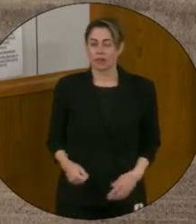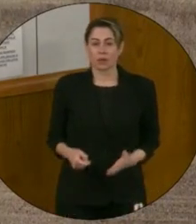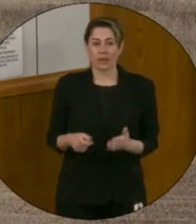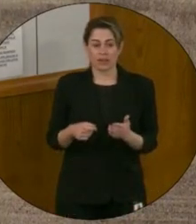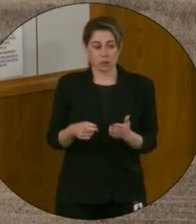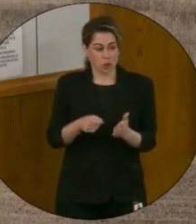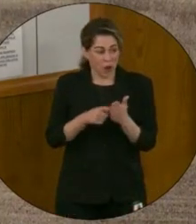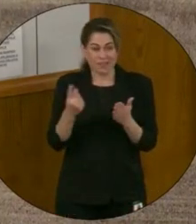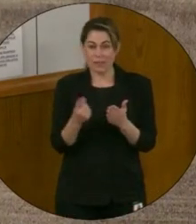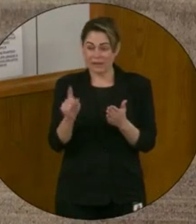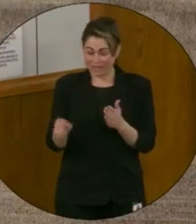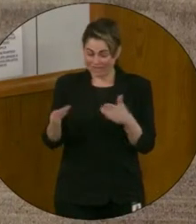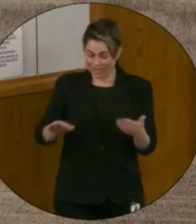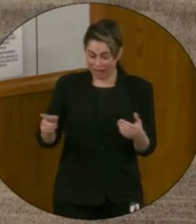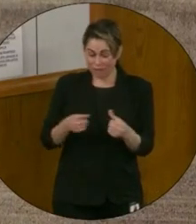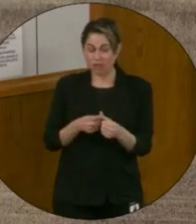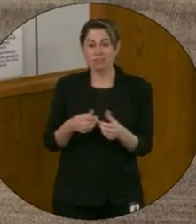somebody dying?